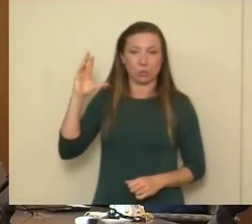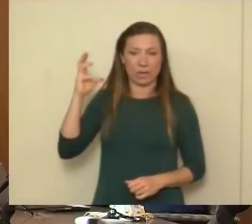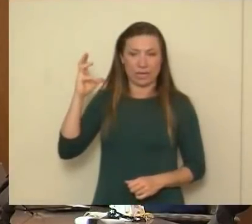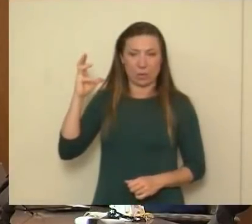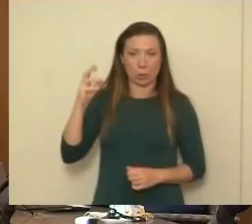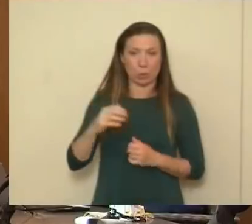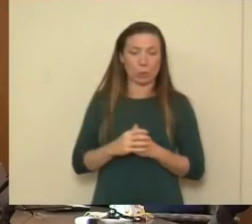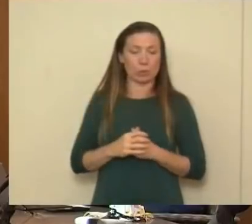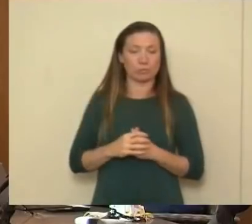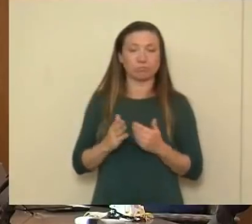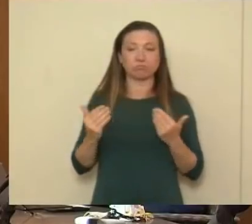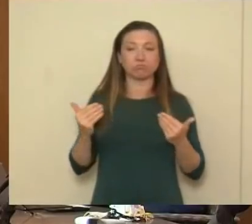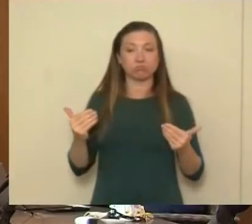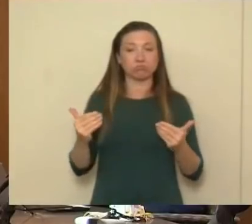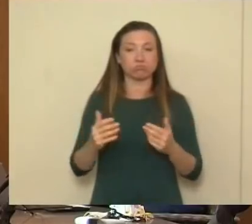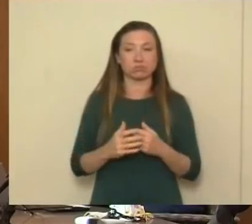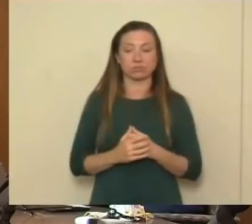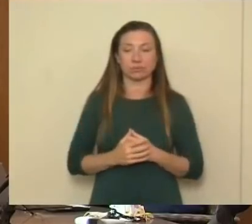ask your question.